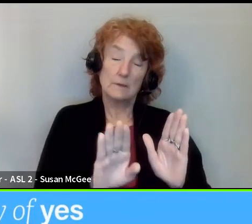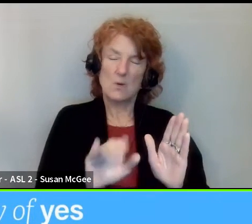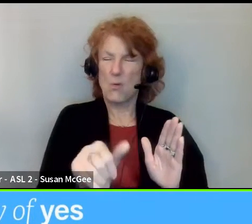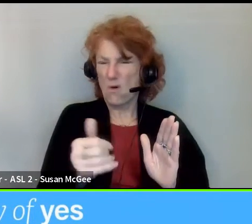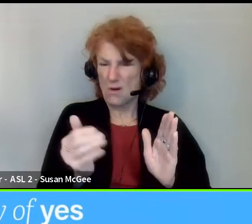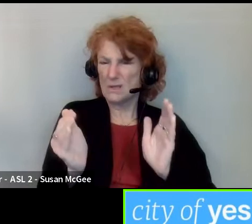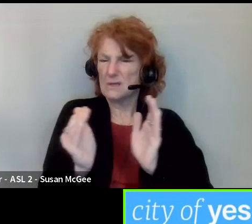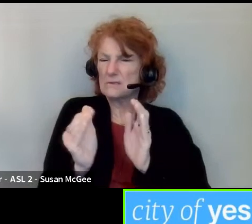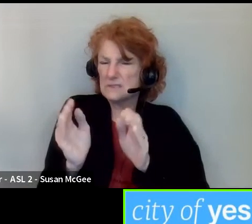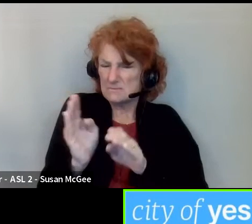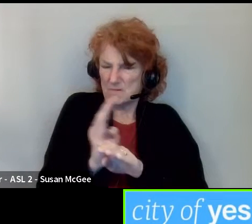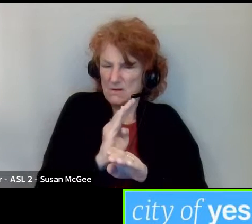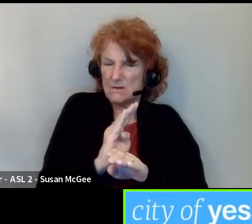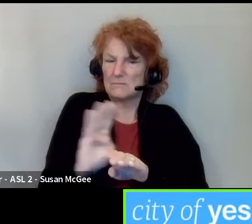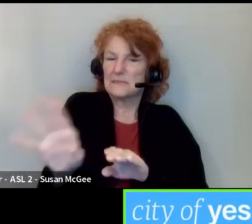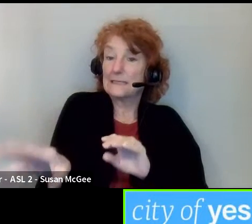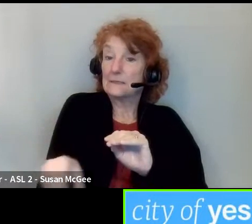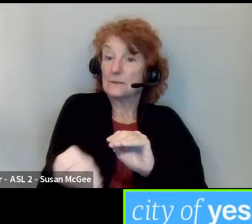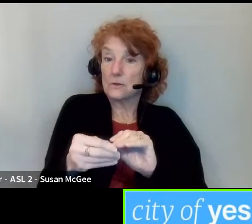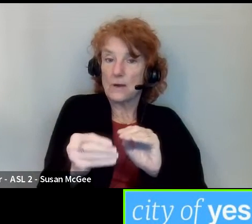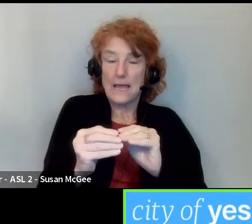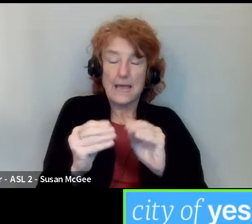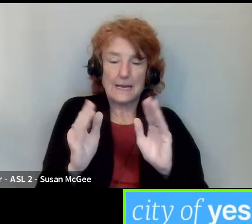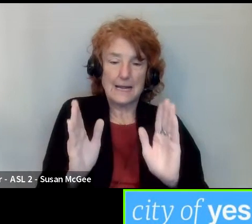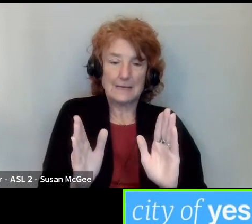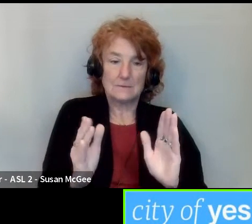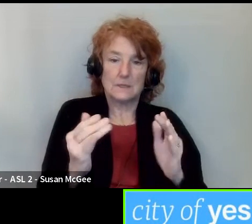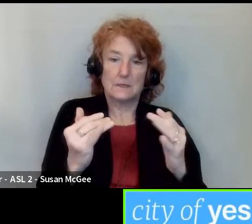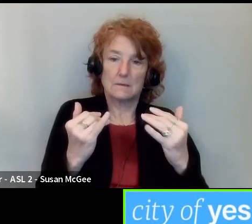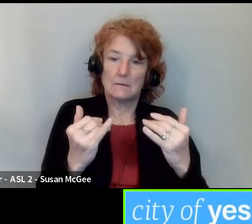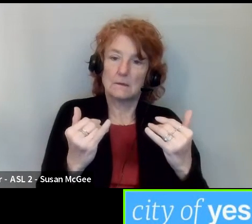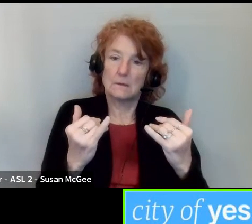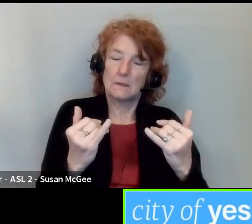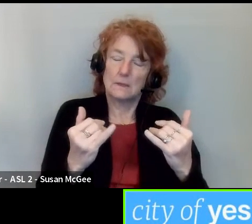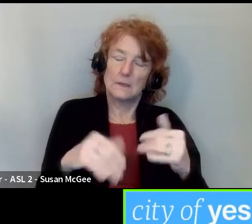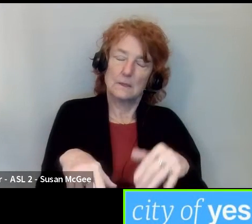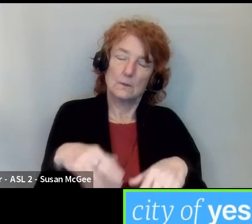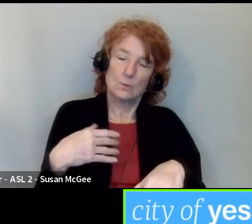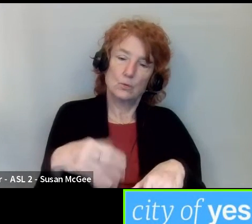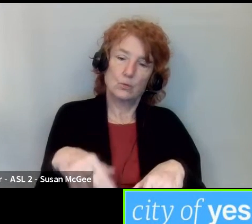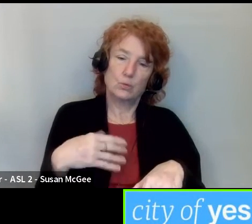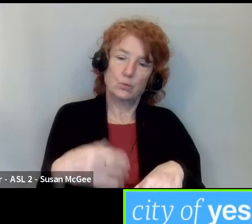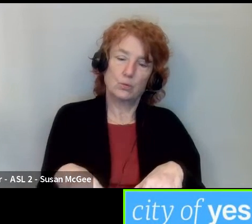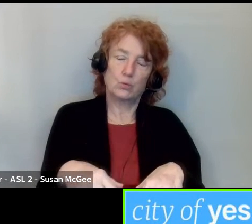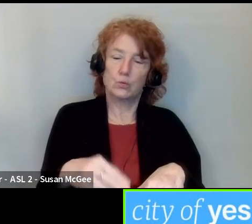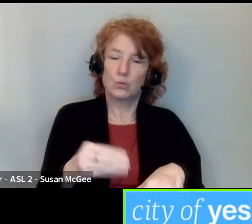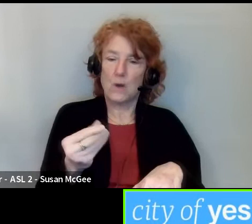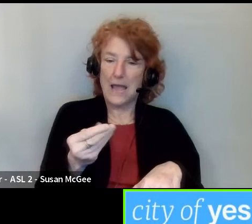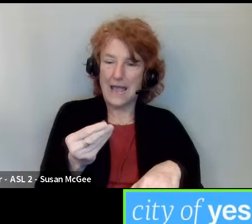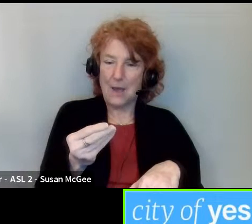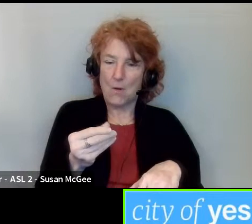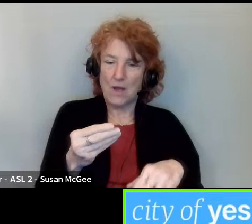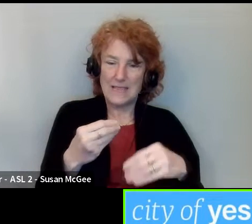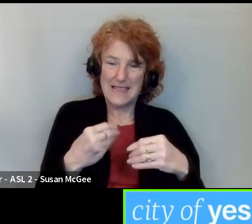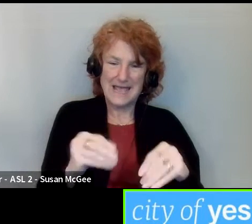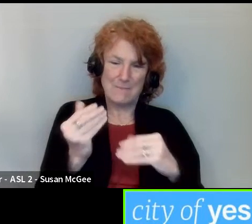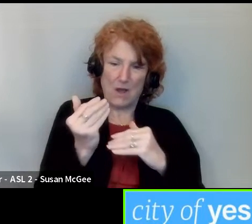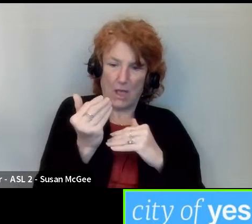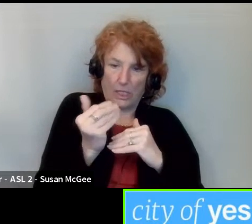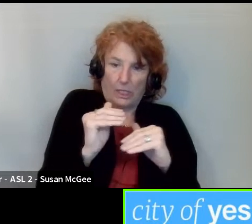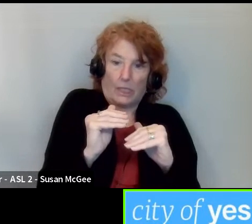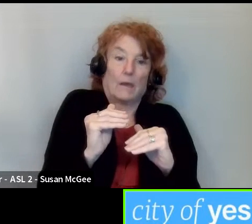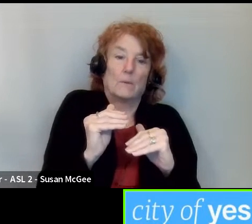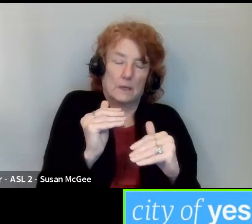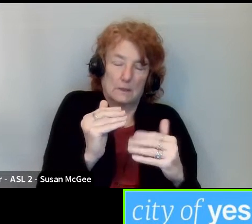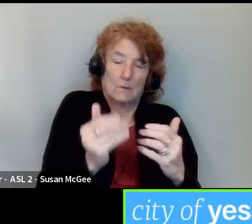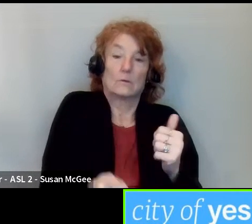in today's highly competitive and constrained land market, only the most well-capitalized companies are able to,